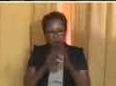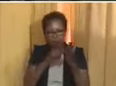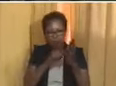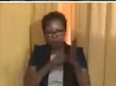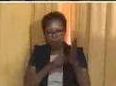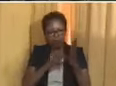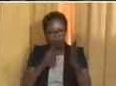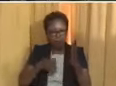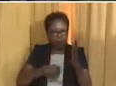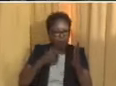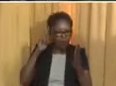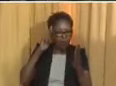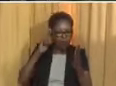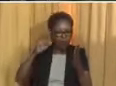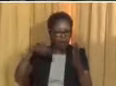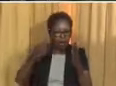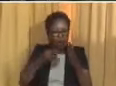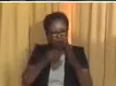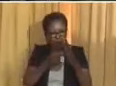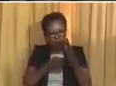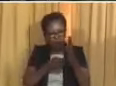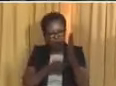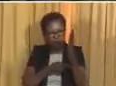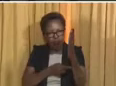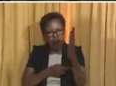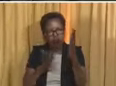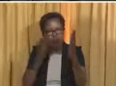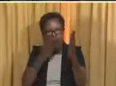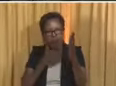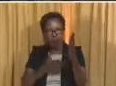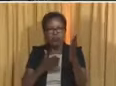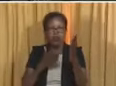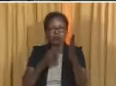around retrospective unconstitutionality and prospective